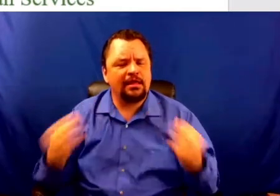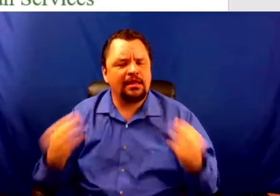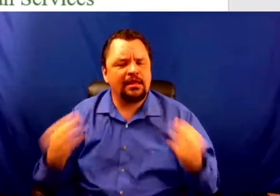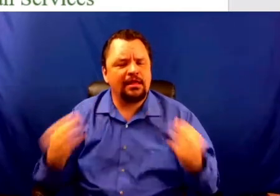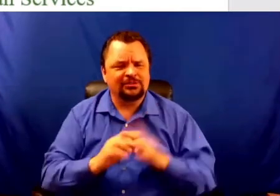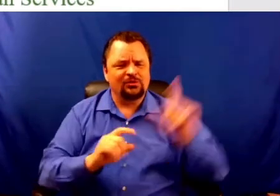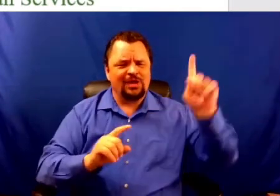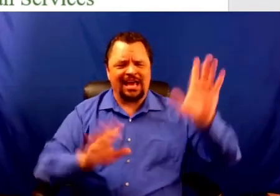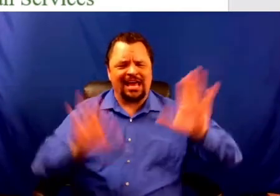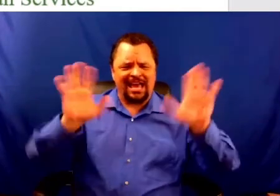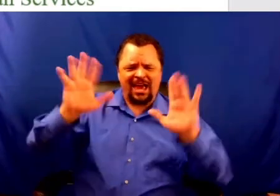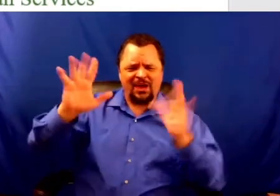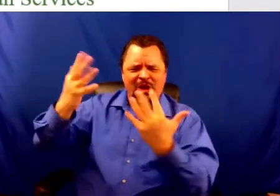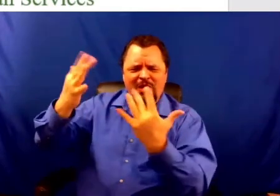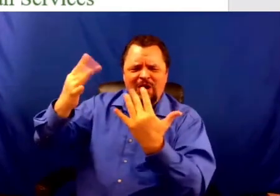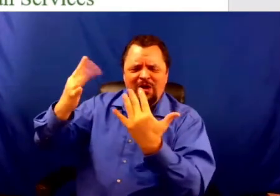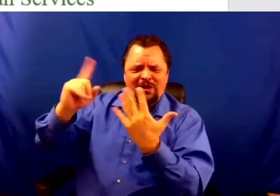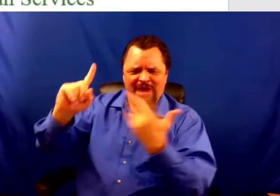Sorry.